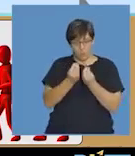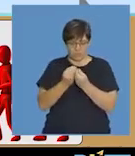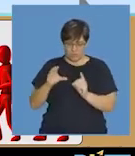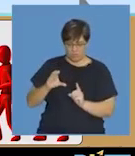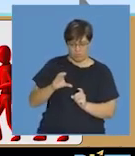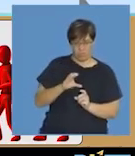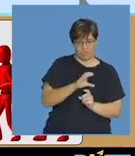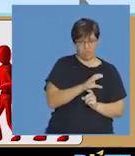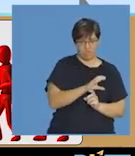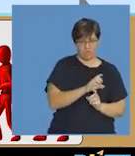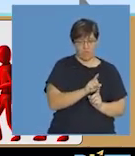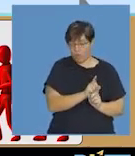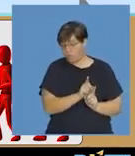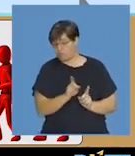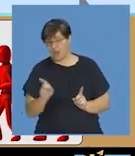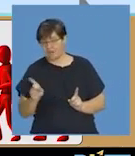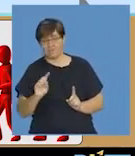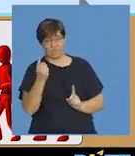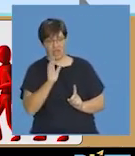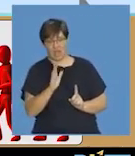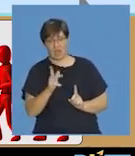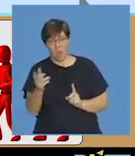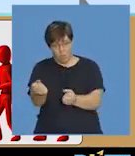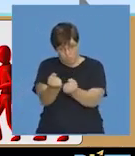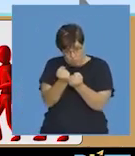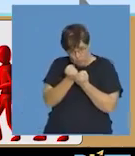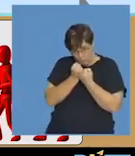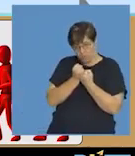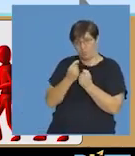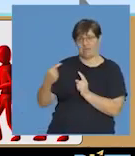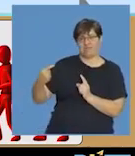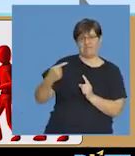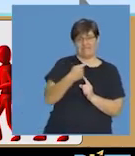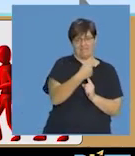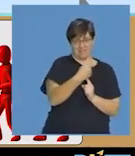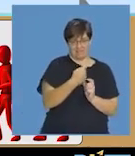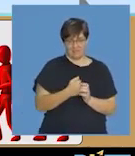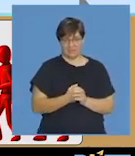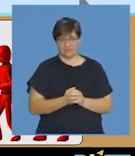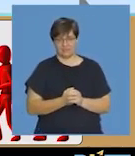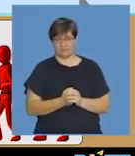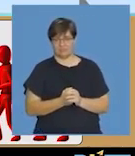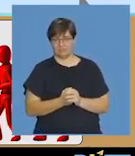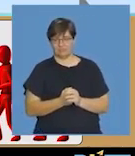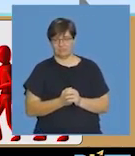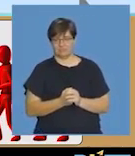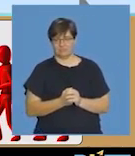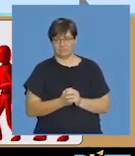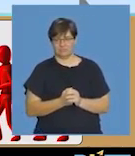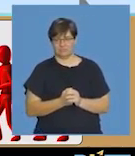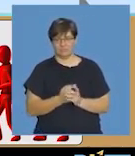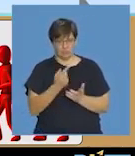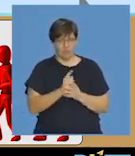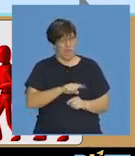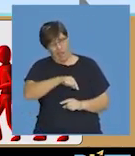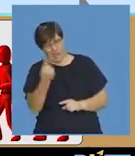So instead of going to the right, like we saw in the first one, now it's going to the left. Okay? Let's put a force on